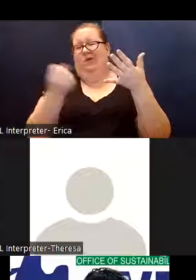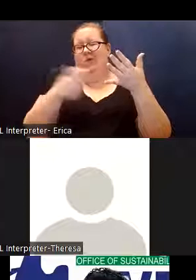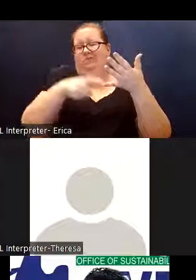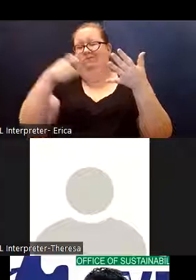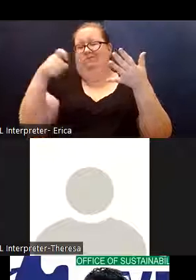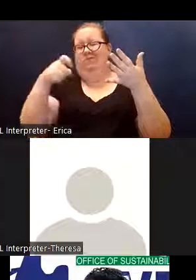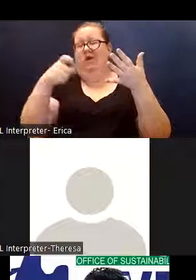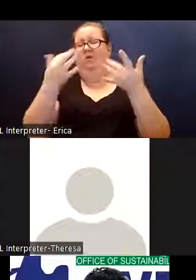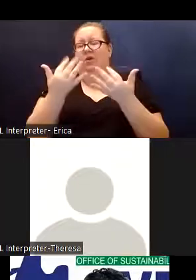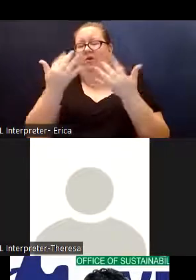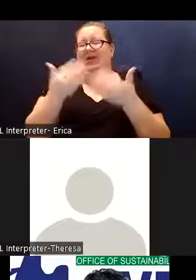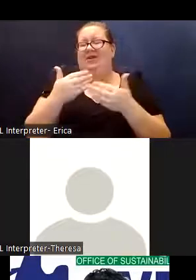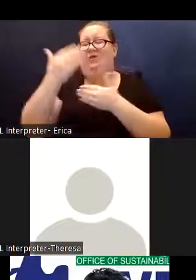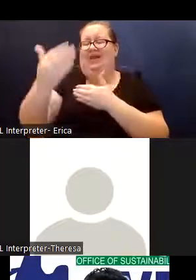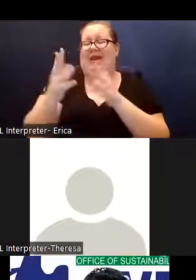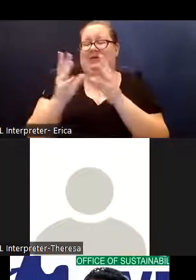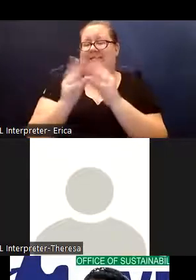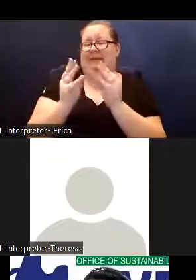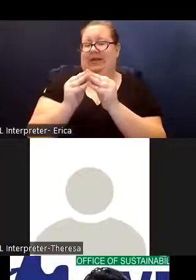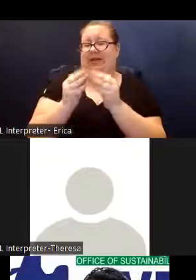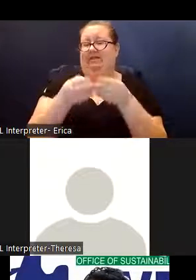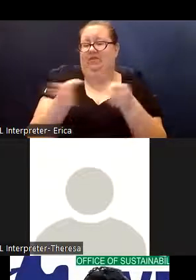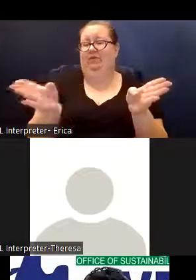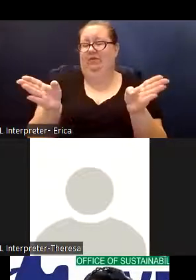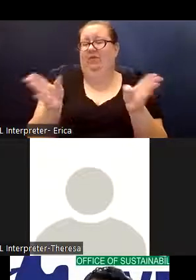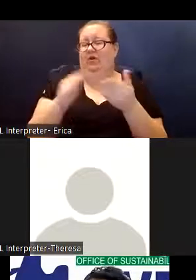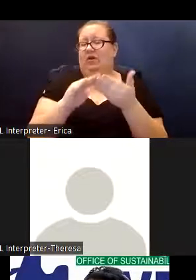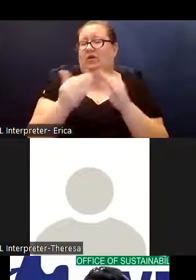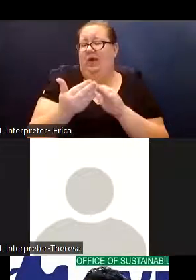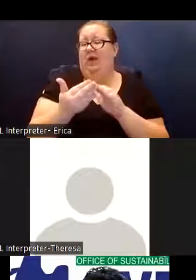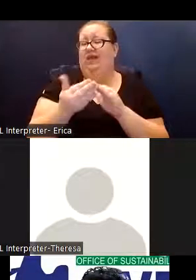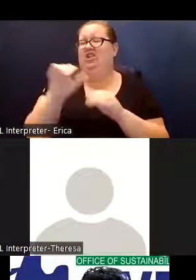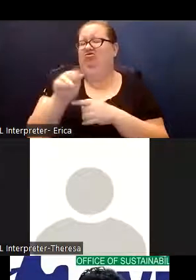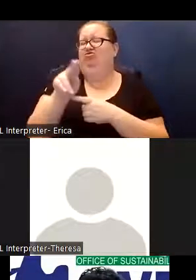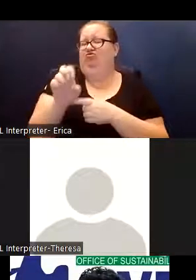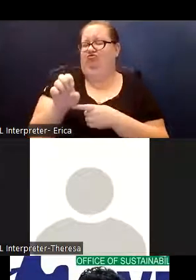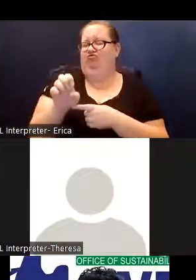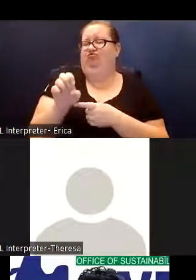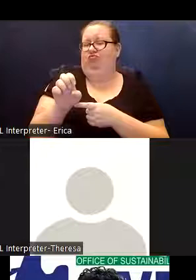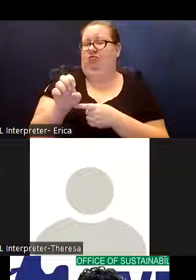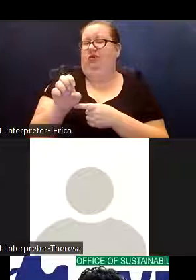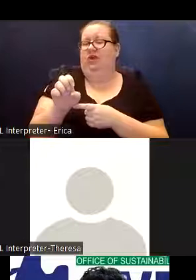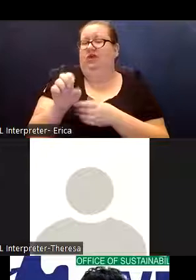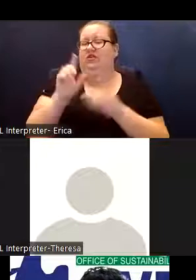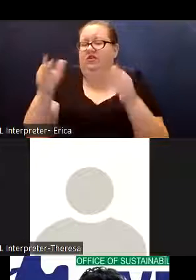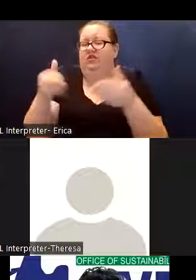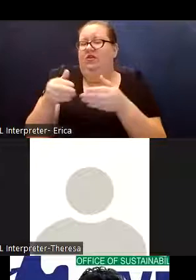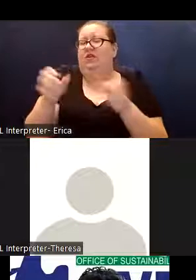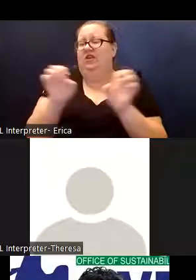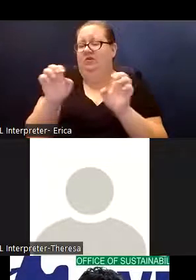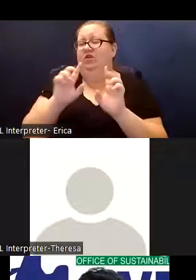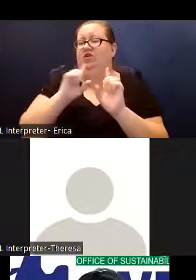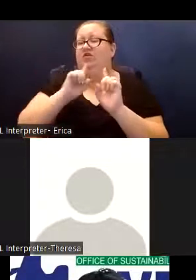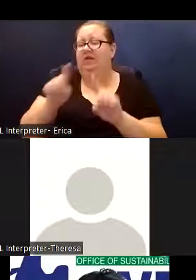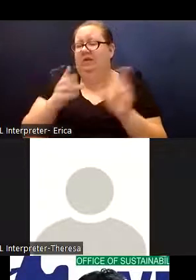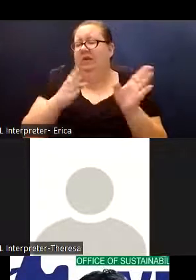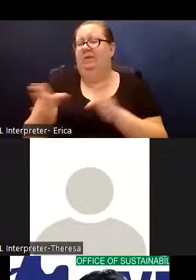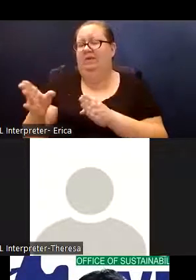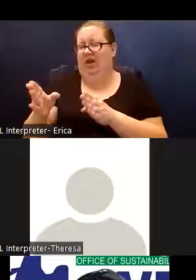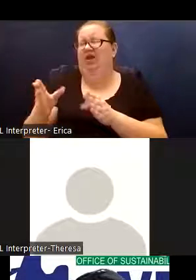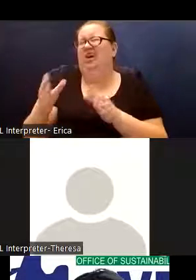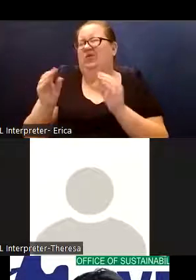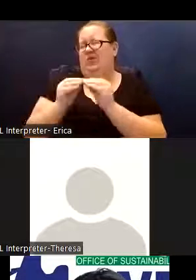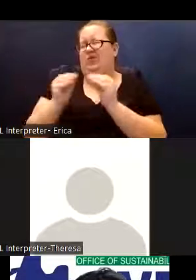community meeting in June to start thinking about the emergency preparedness actions, as we're doing some additional analysis